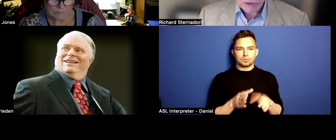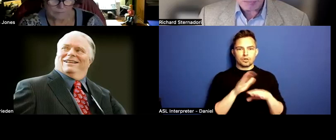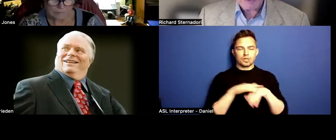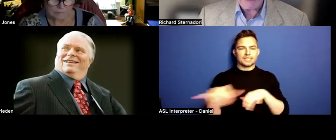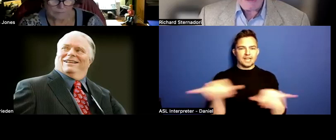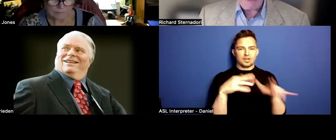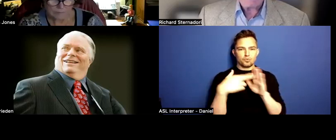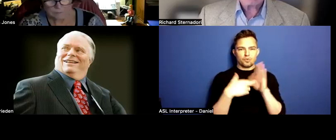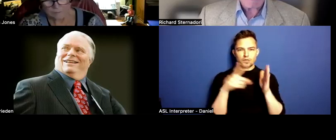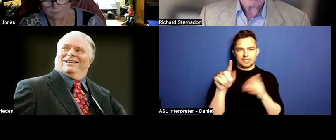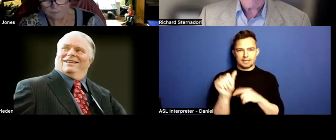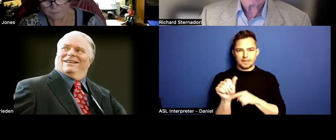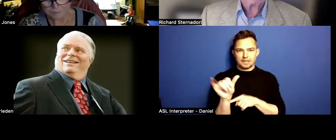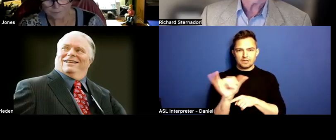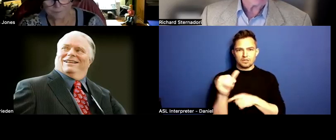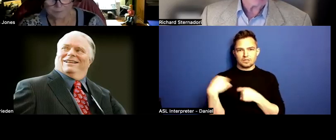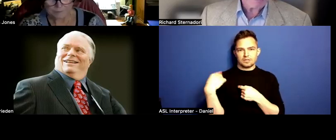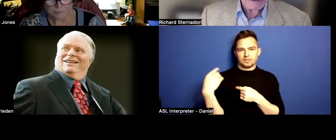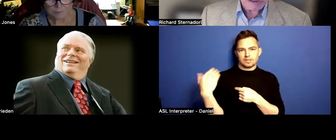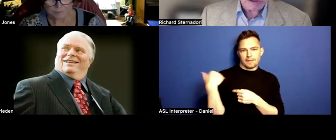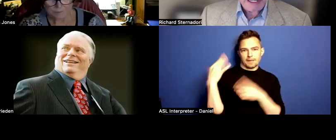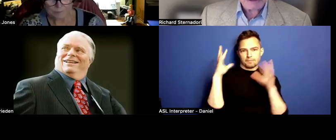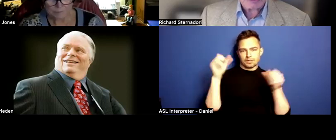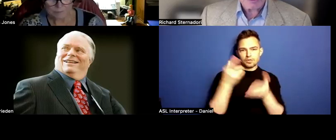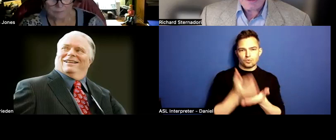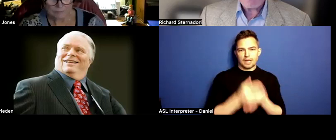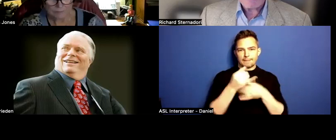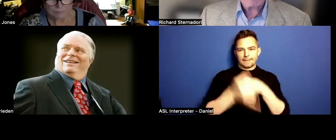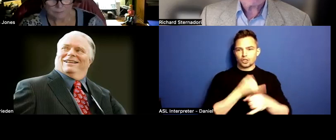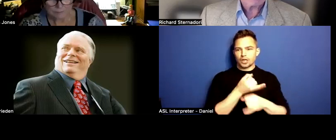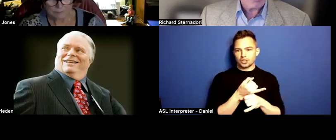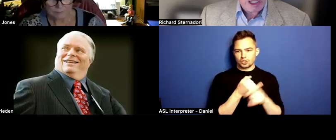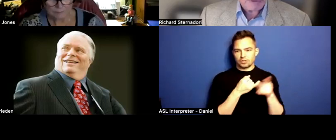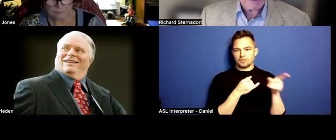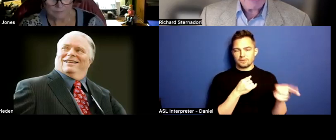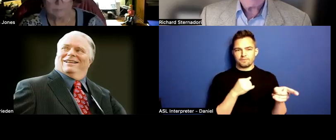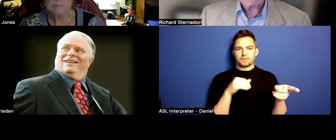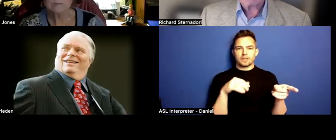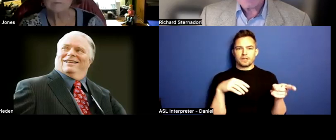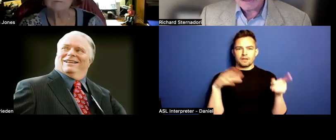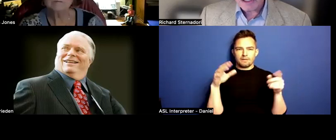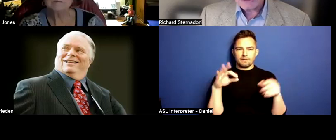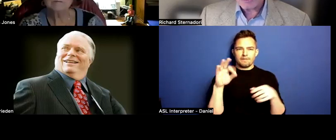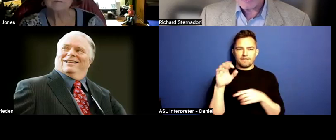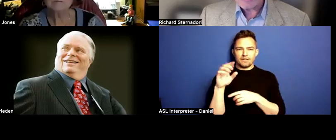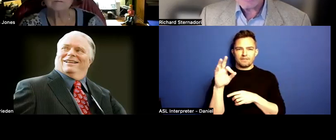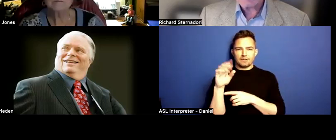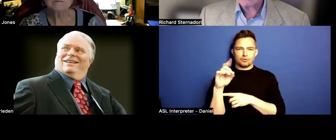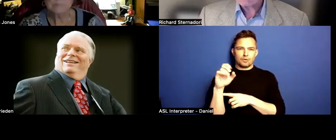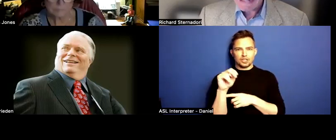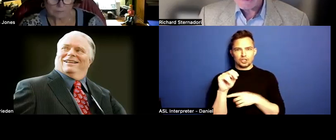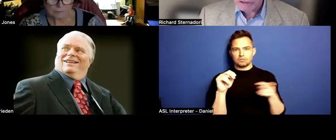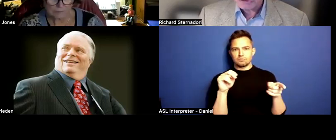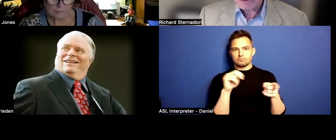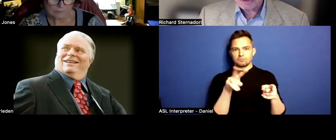rules for disability, and he's past president of Rehabilitation International, a federation of 200 national and international organizations